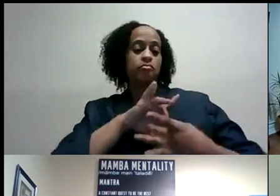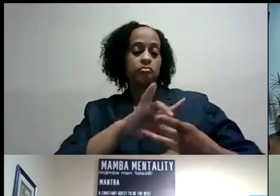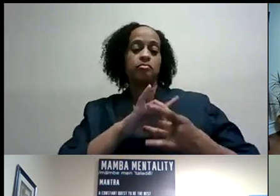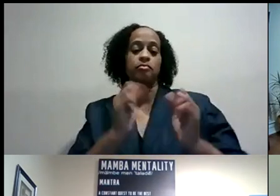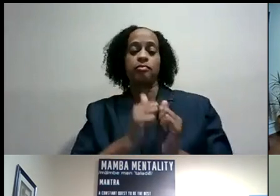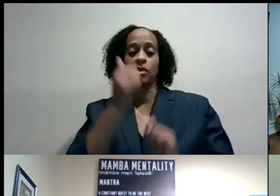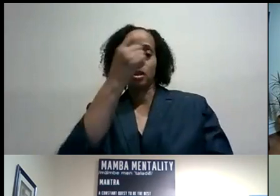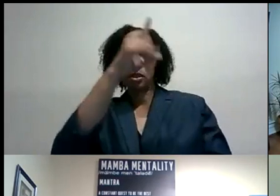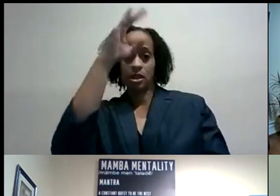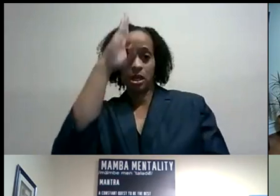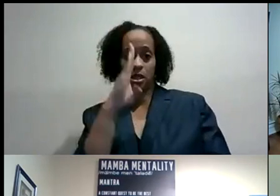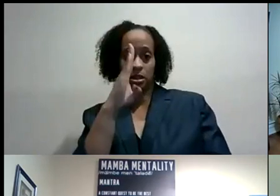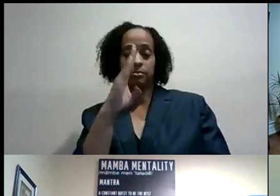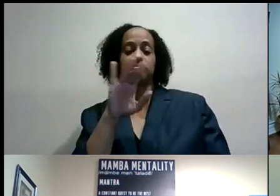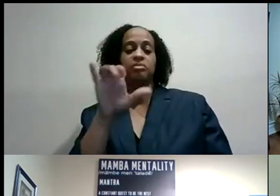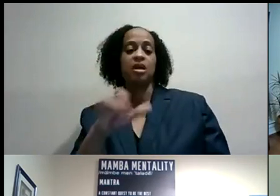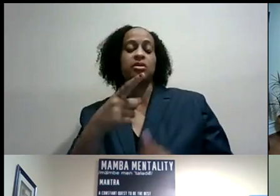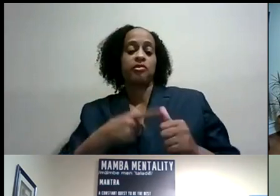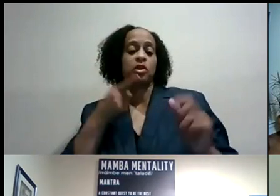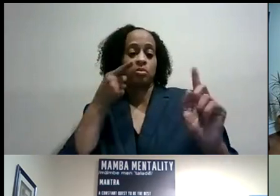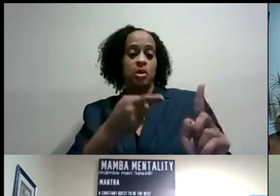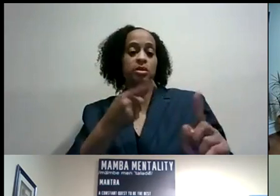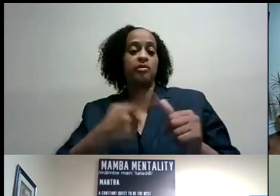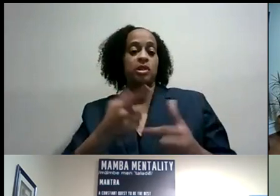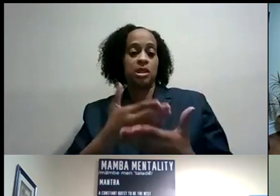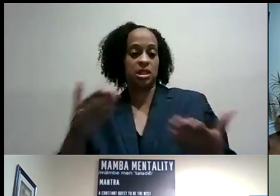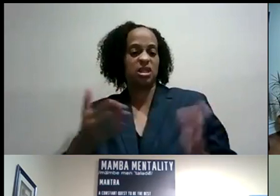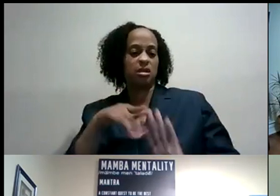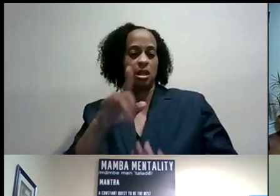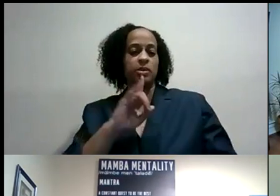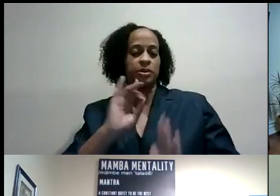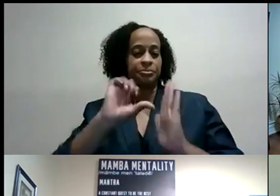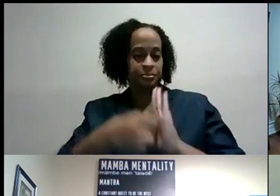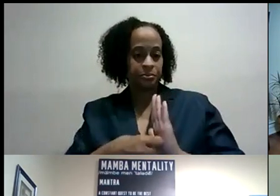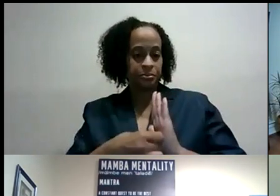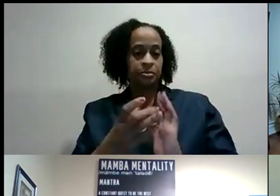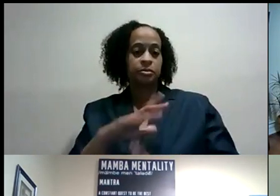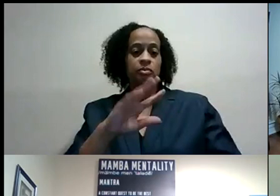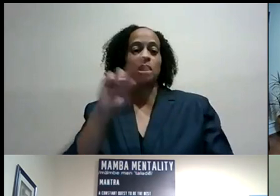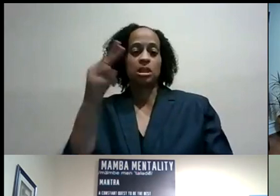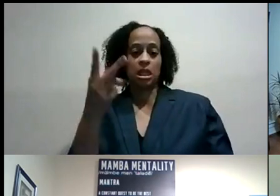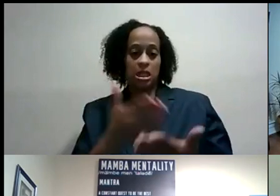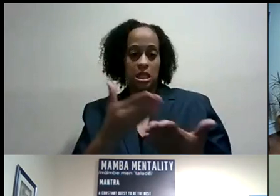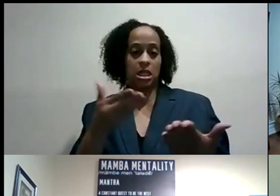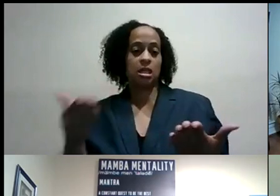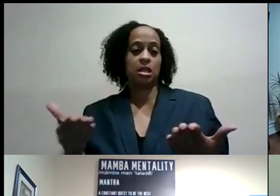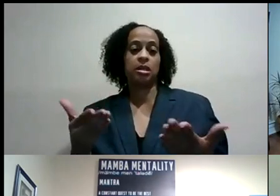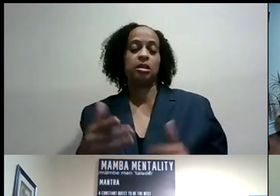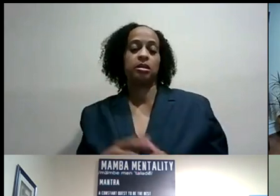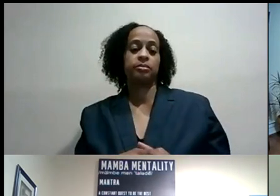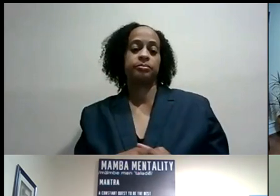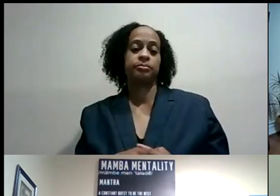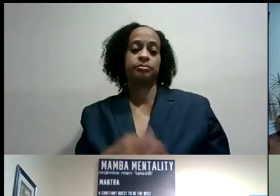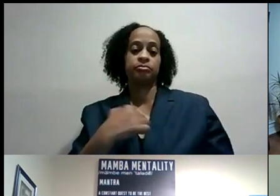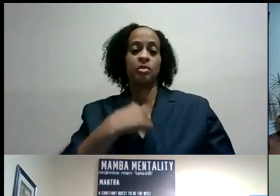God? So that was the first point. That was the first thing that kind of jumped out. The second thing, which I